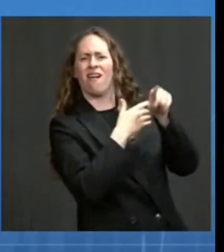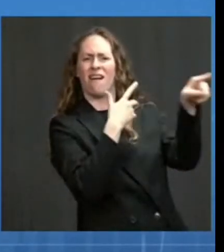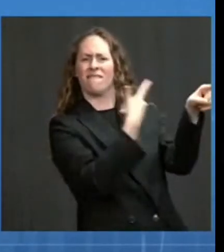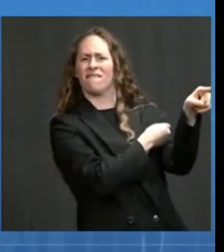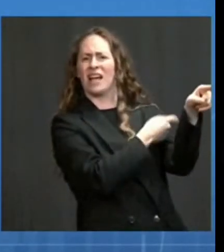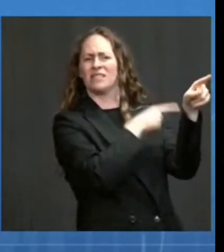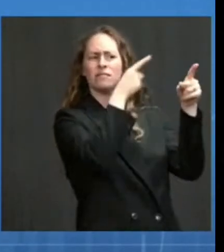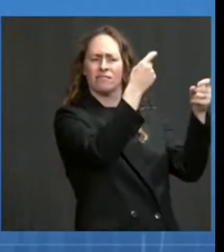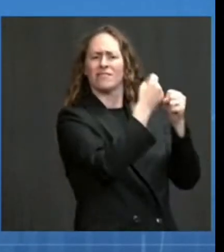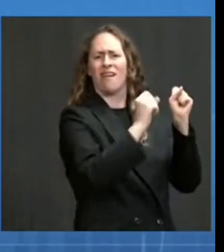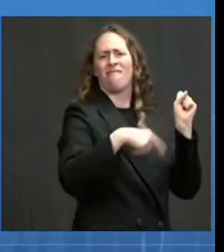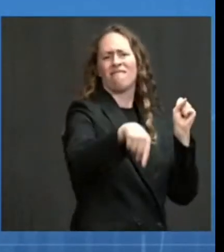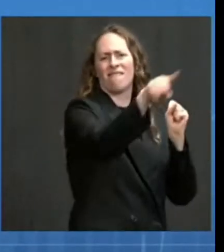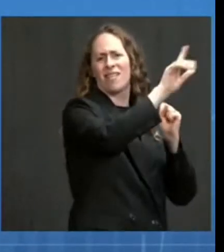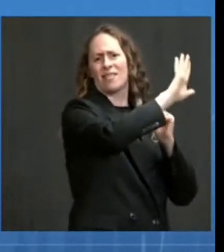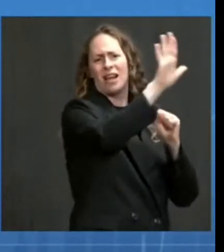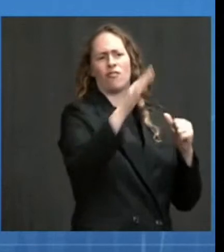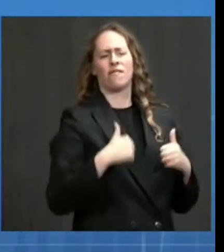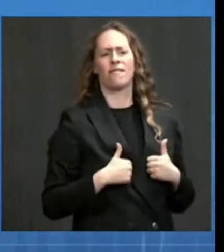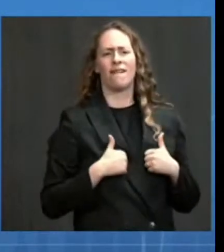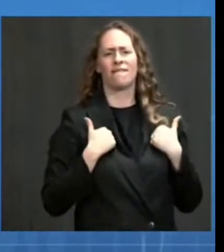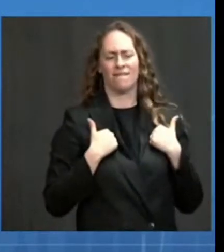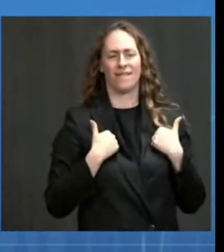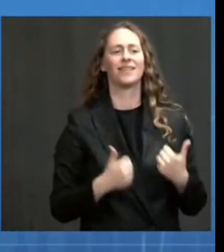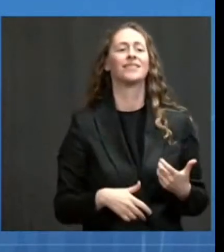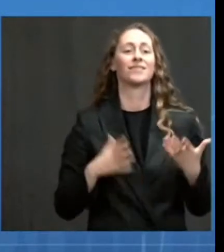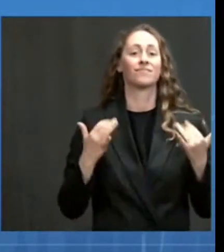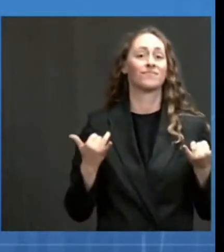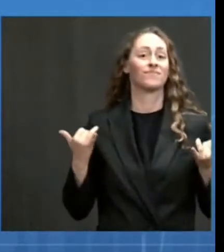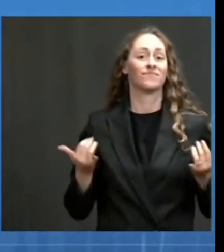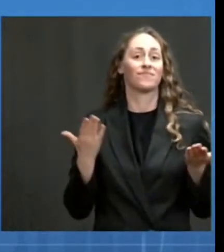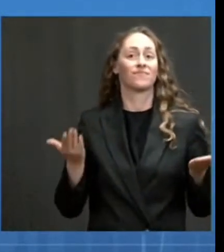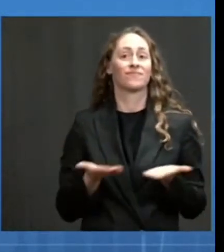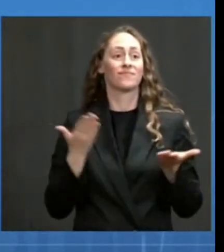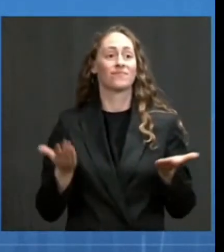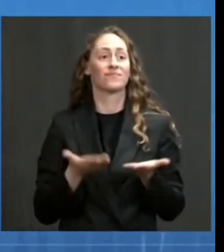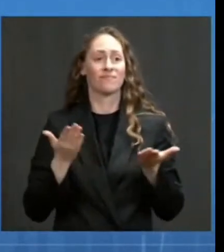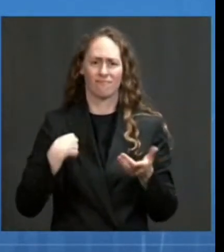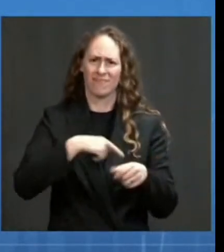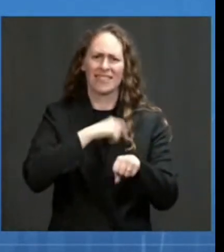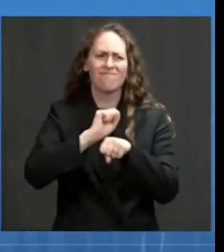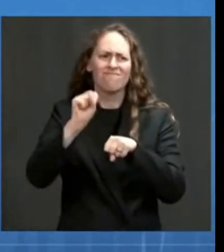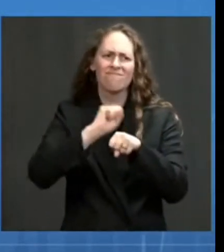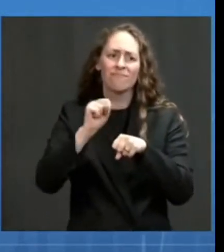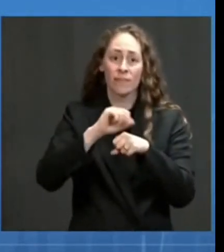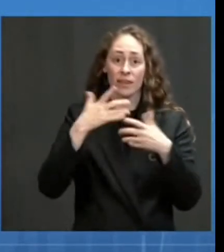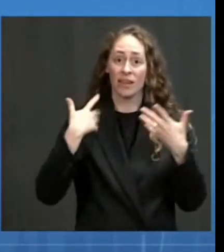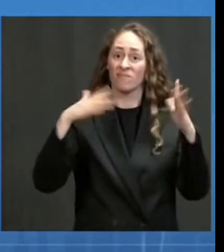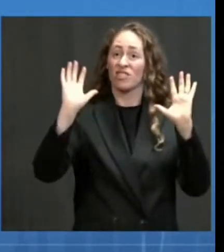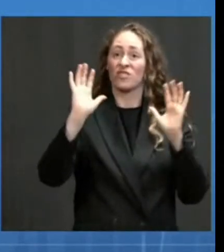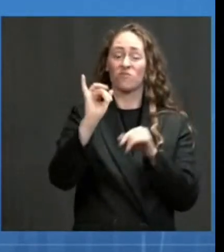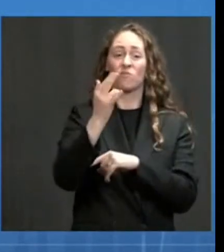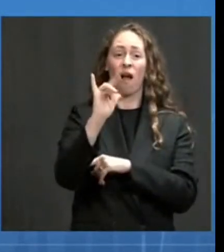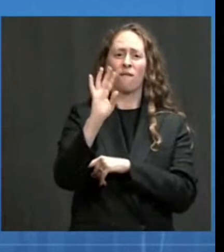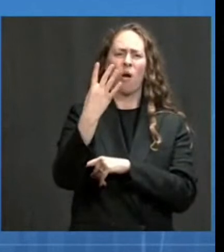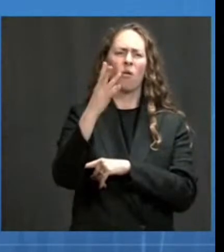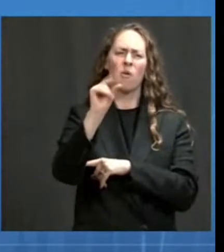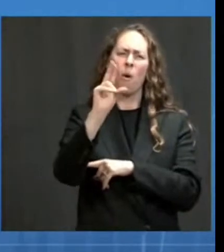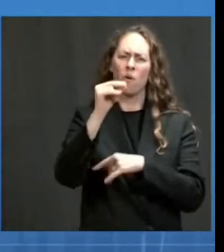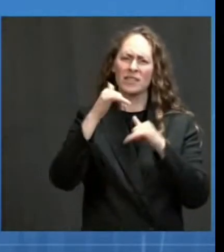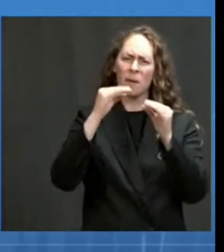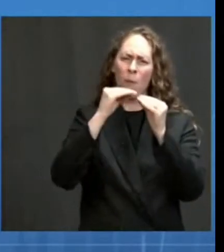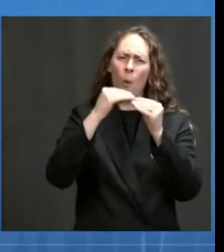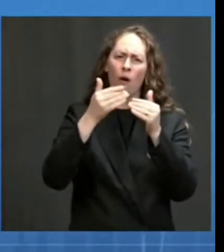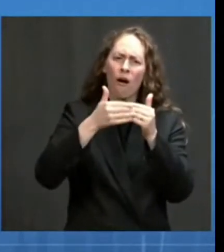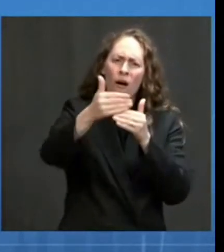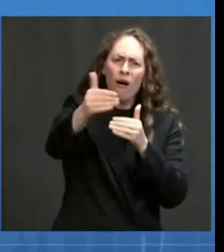just as our work to vaccinate Americans does not stop on July 4th, the world does not stop at these 80 million doses. Our work to help vaccinate the world does not stop. We will